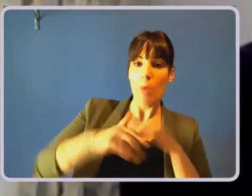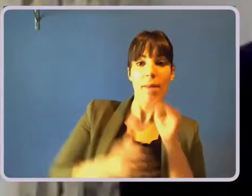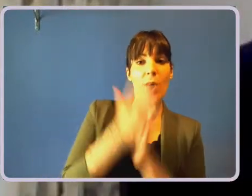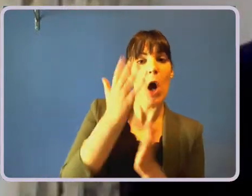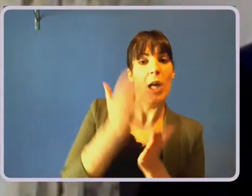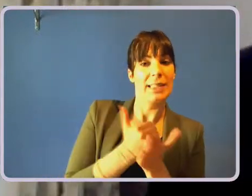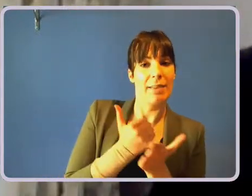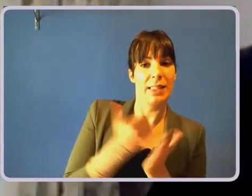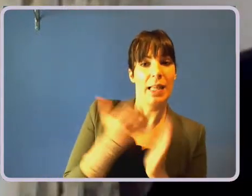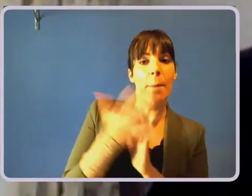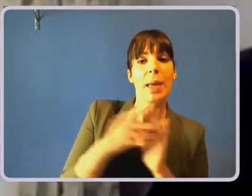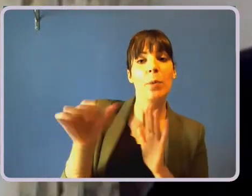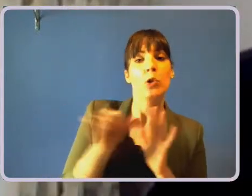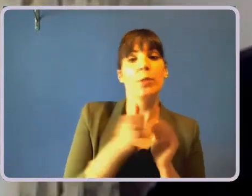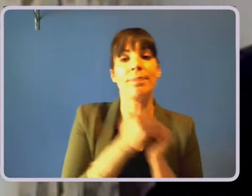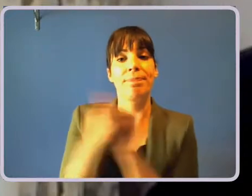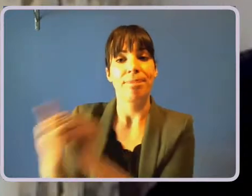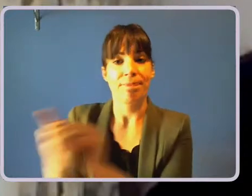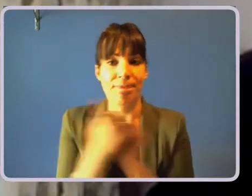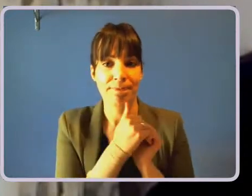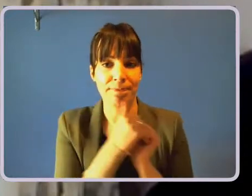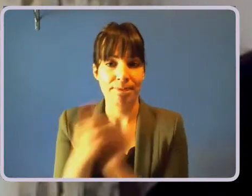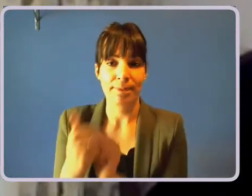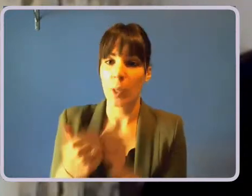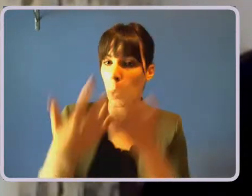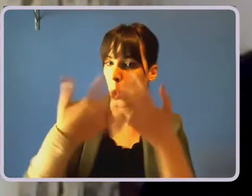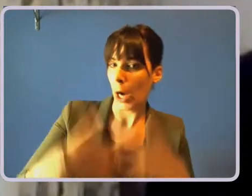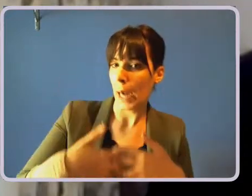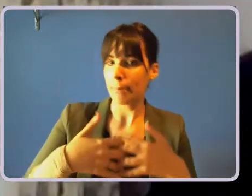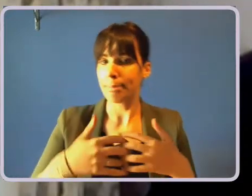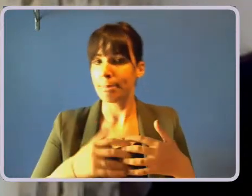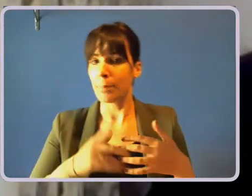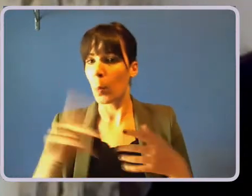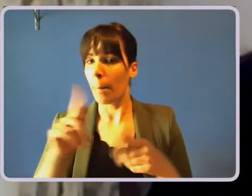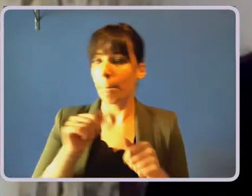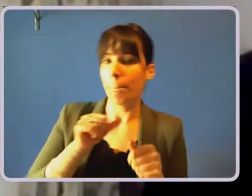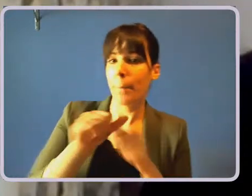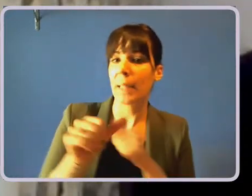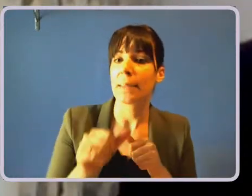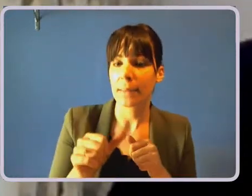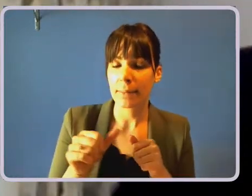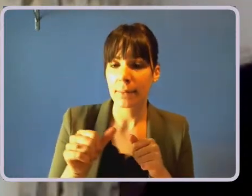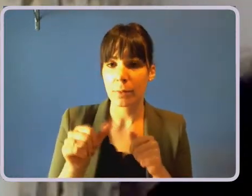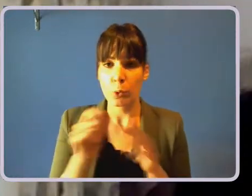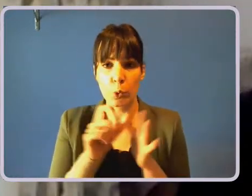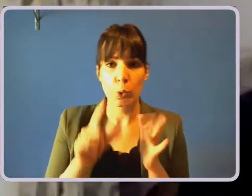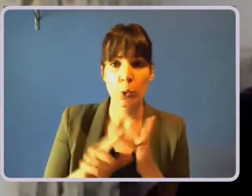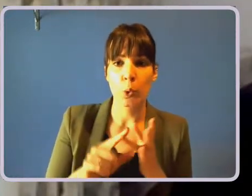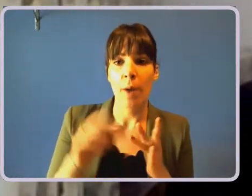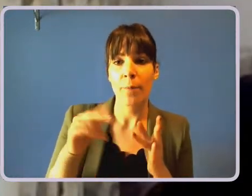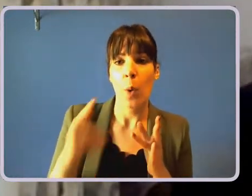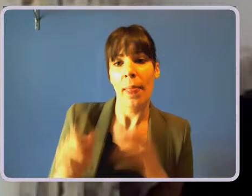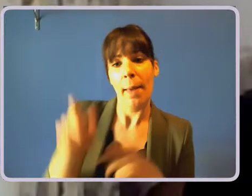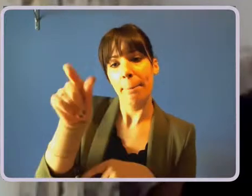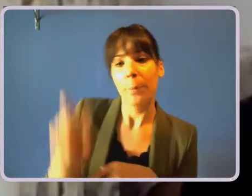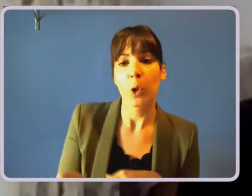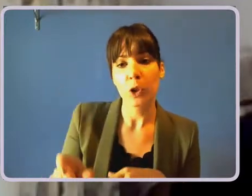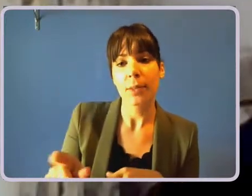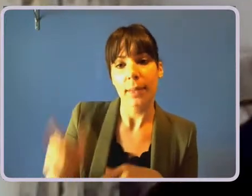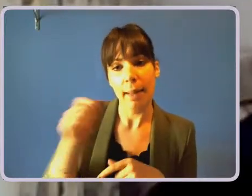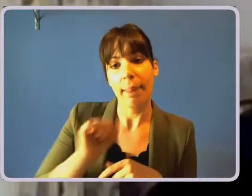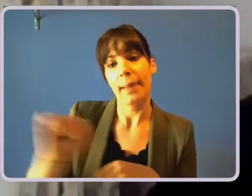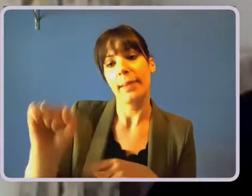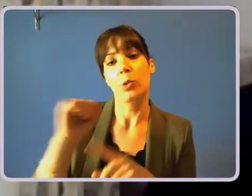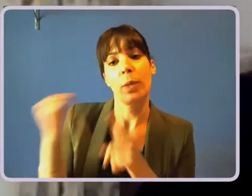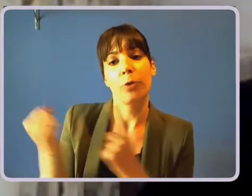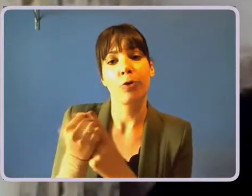together to work out what that means for that individual in their own circumstances. But we can't go